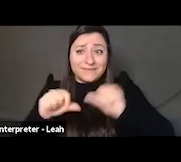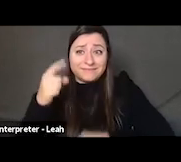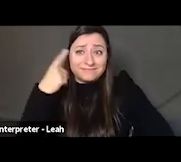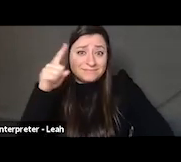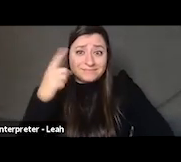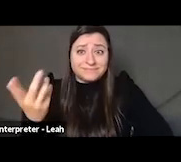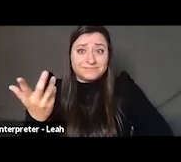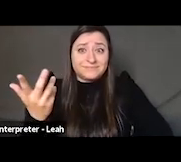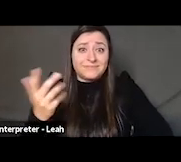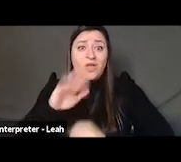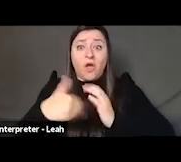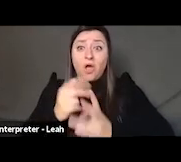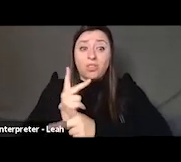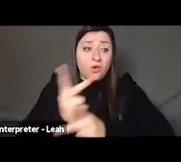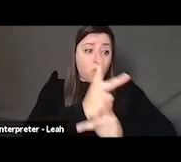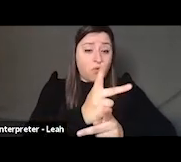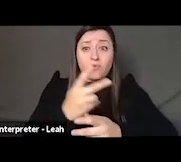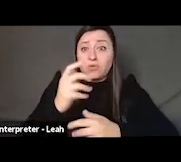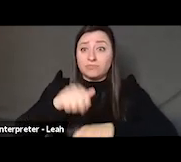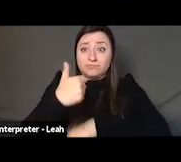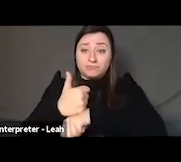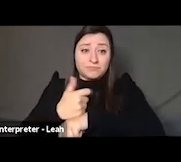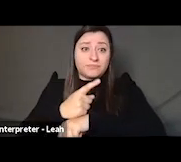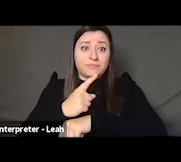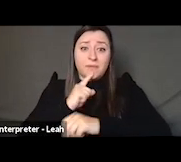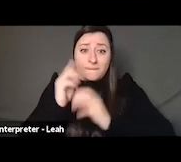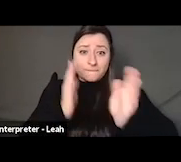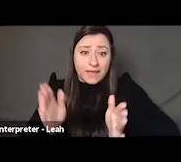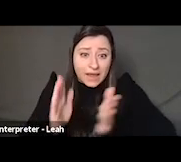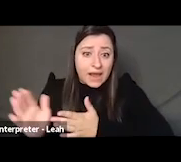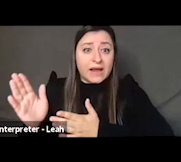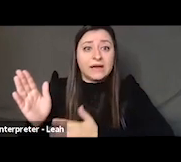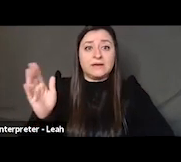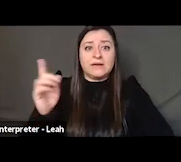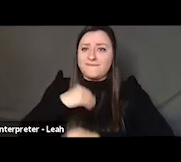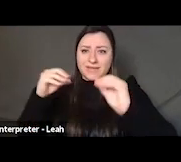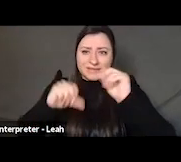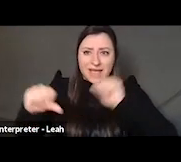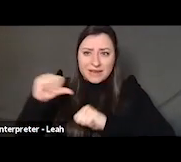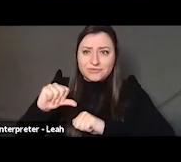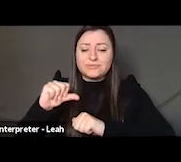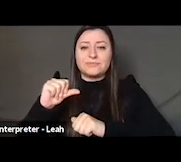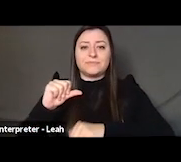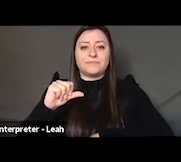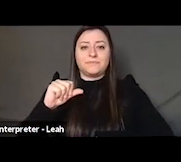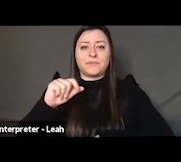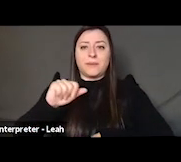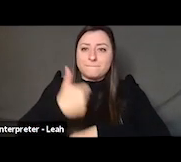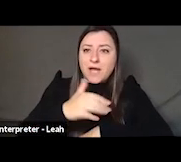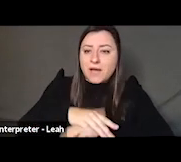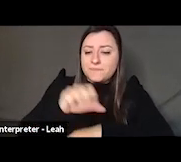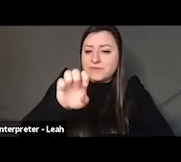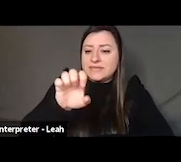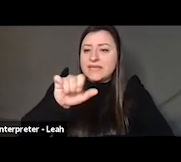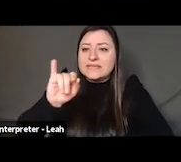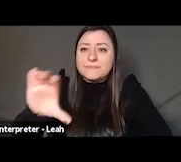constructed and some which are being planned have no scientific basis. They are built on seismic fault lines. They are